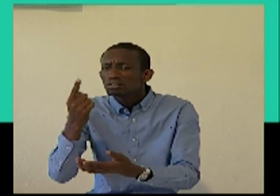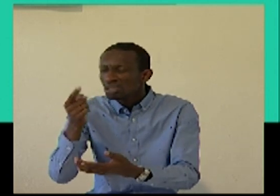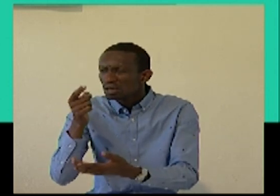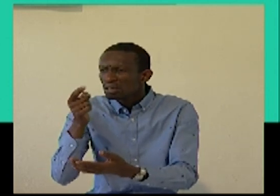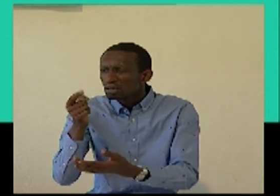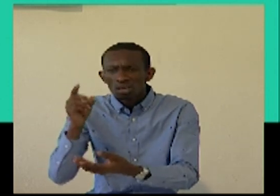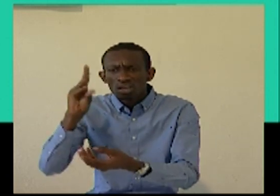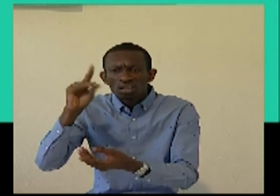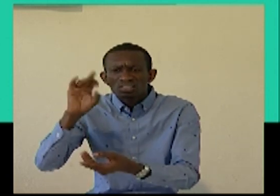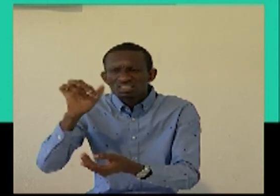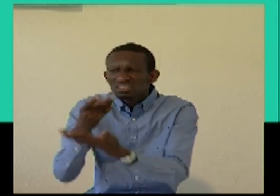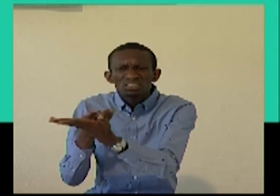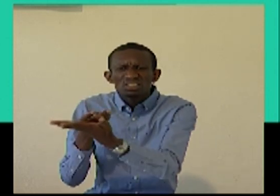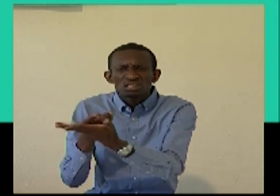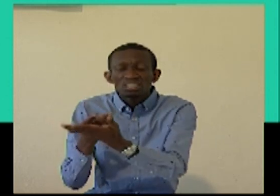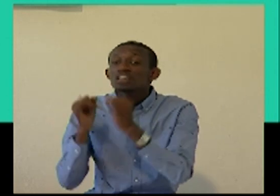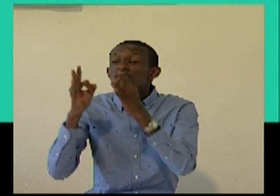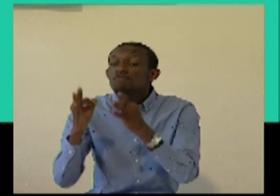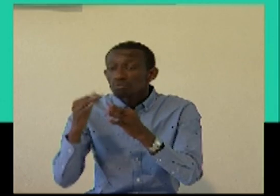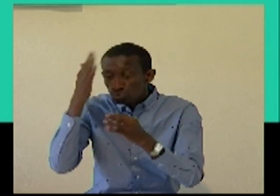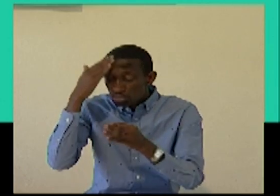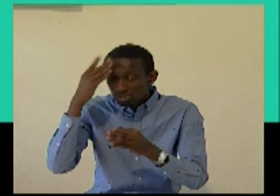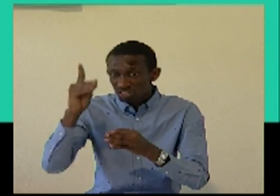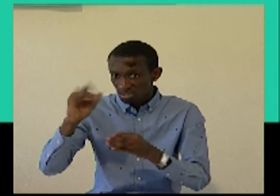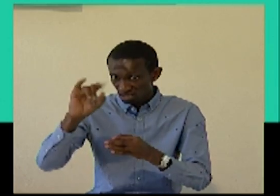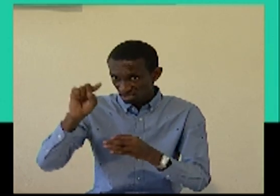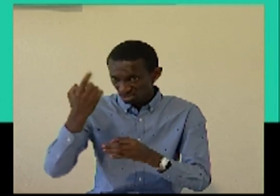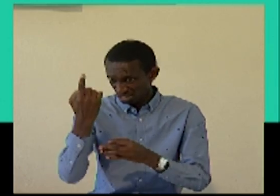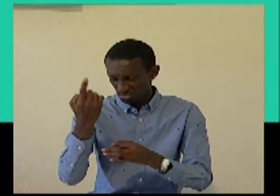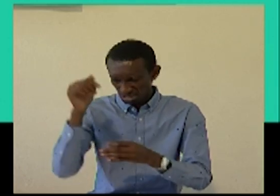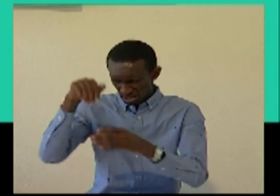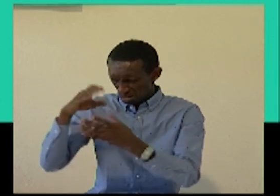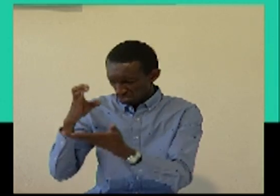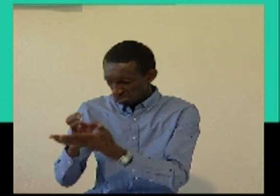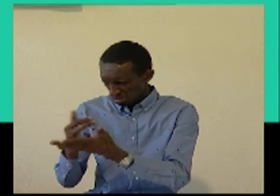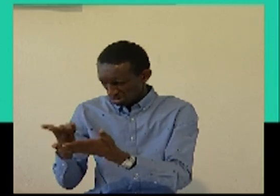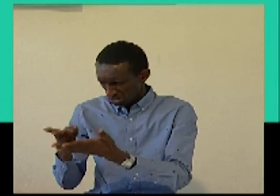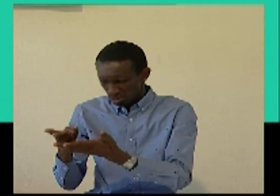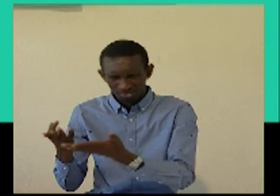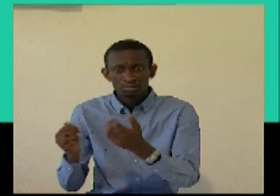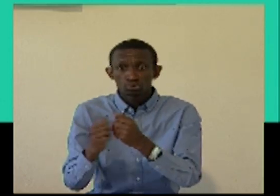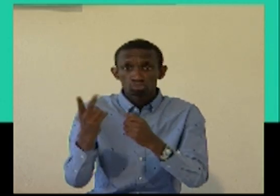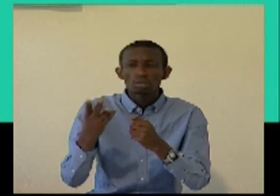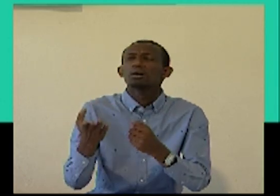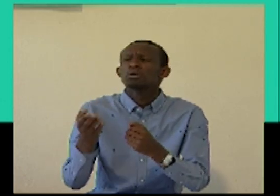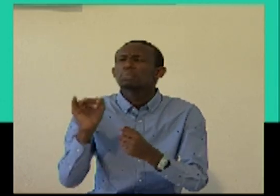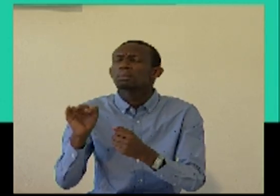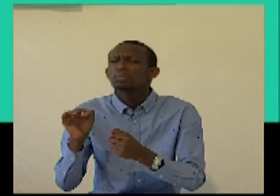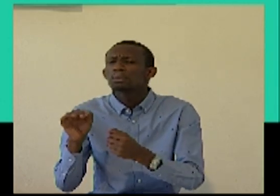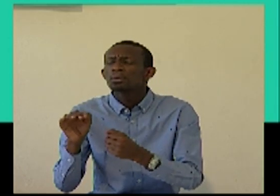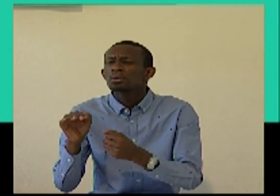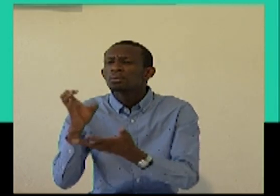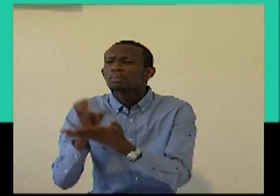12 items? That you get the total number of items over the number of items in a dozen, and you get the number